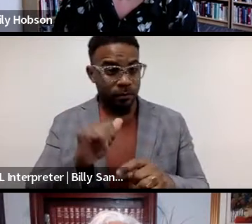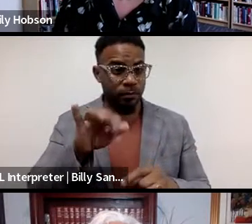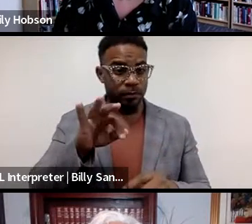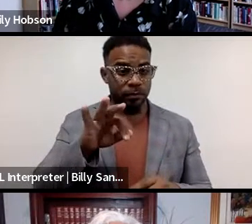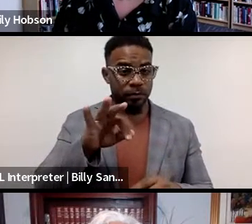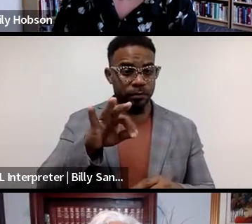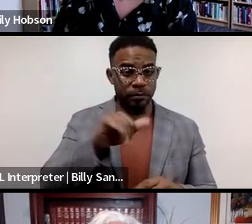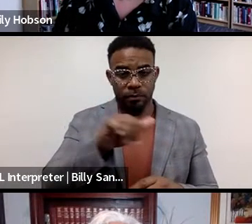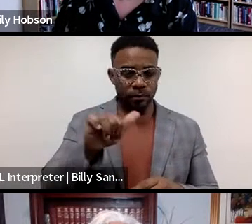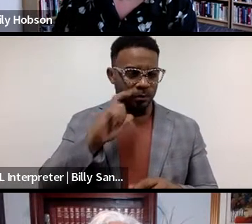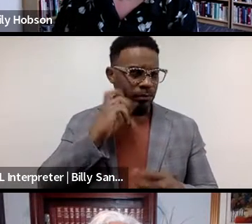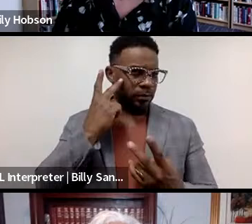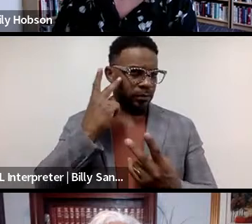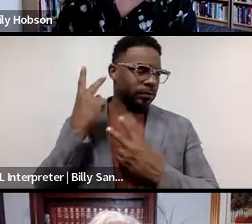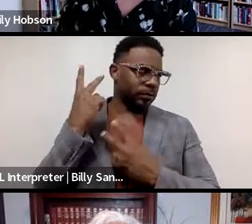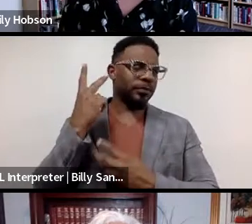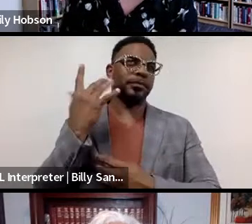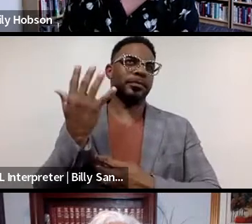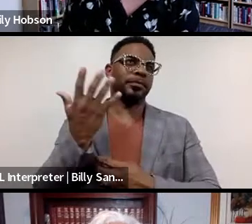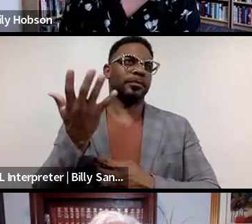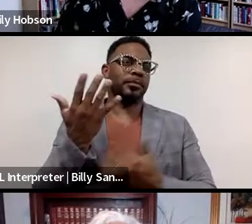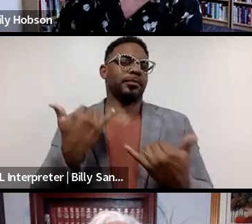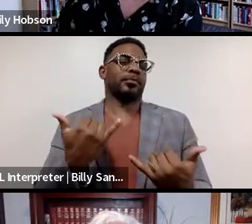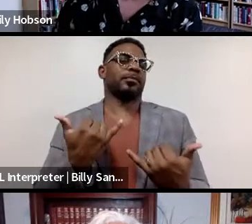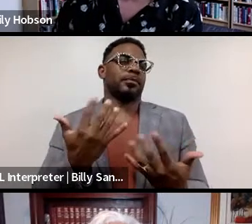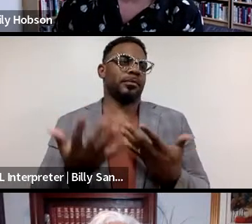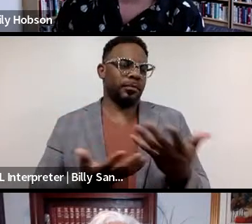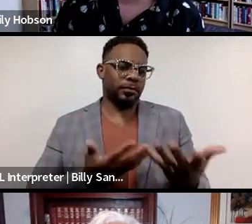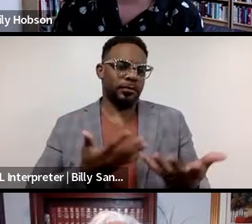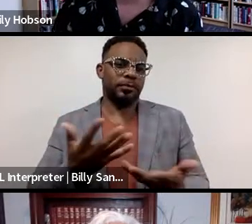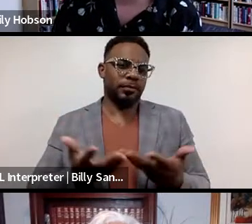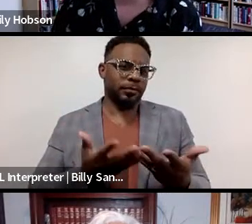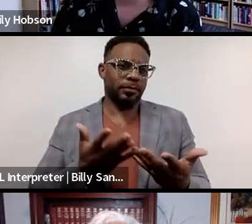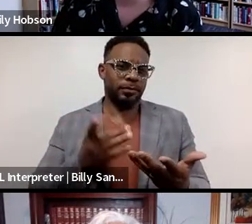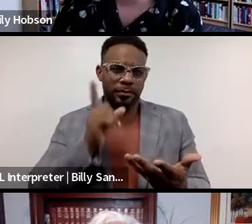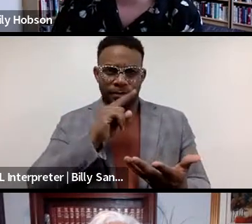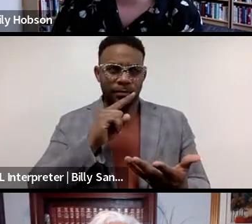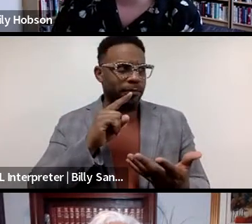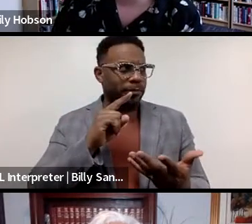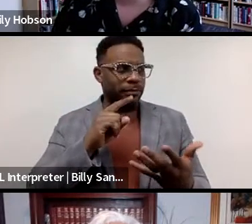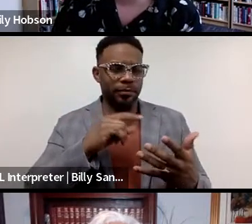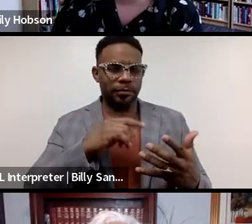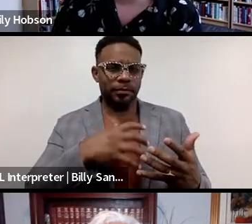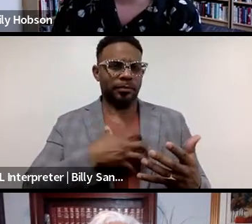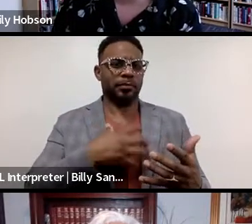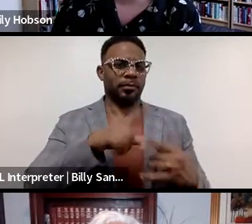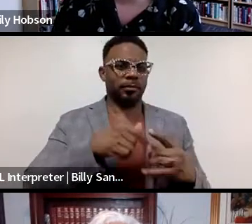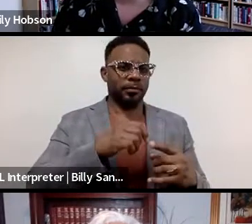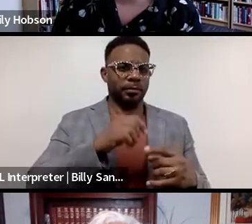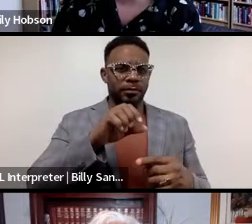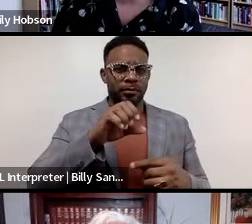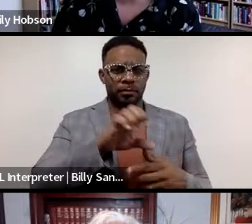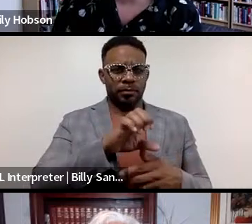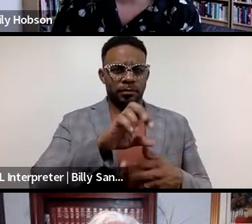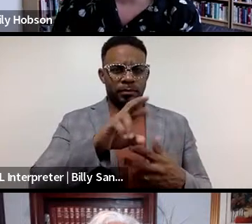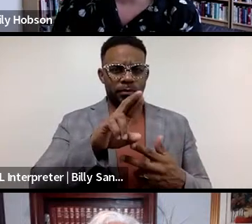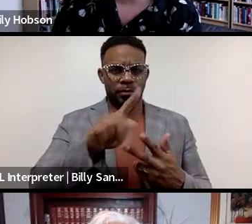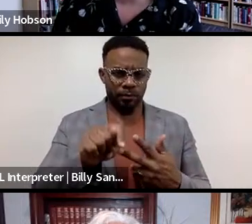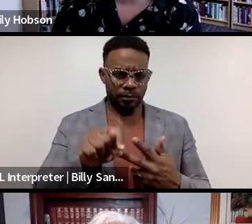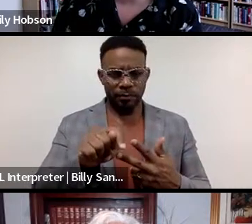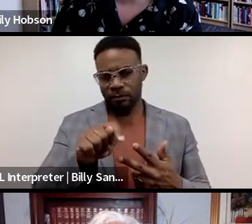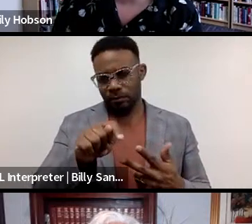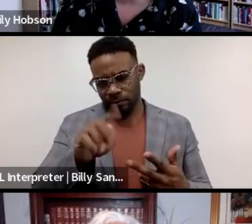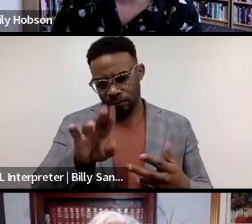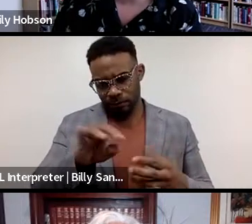action are kind of reminiscent of the current kind of fake brouhaha over critical race theory, which, you